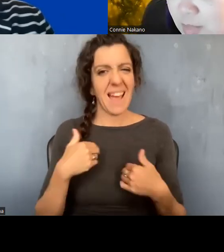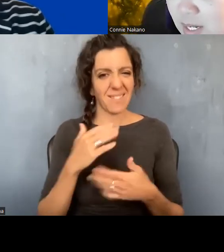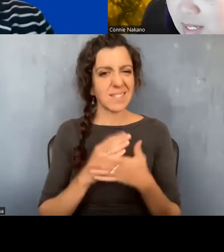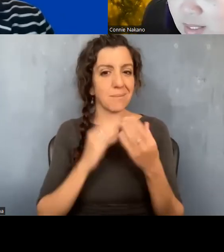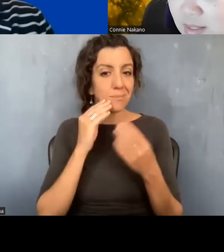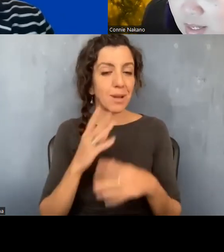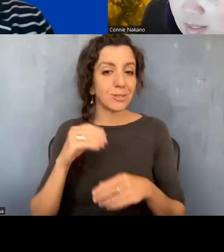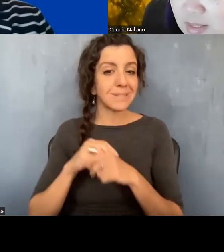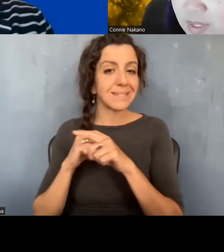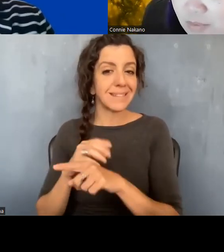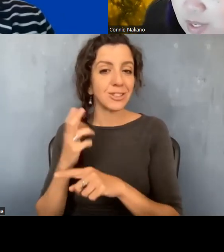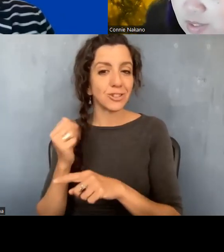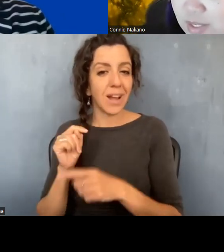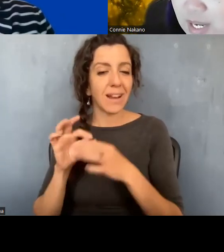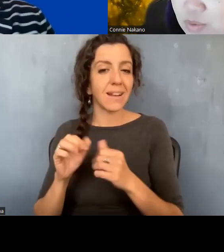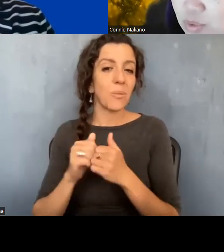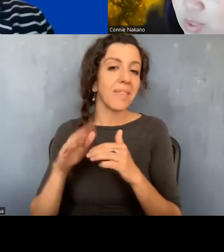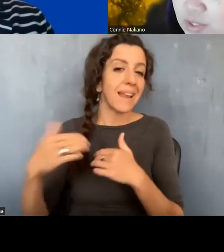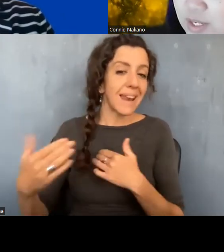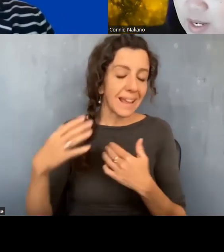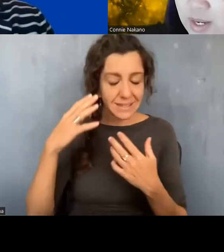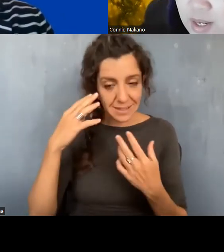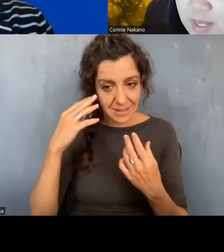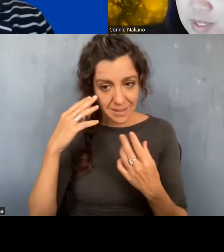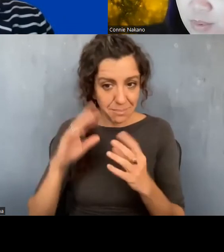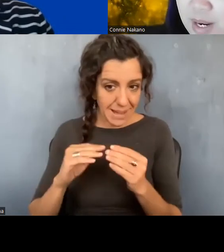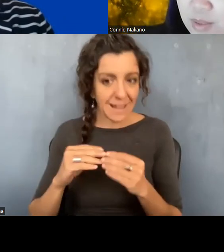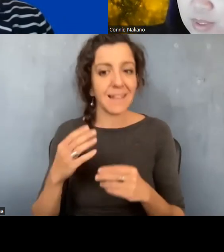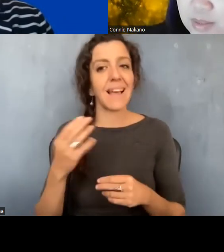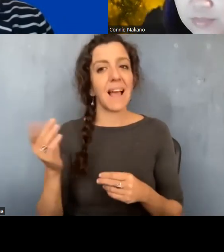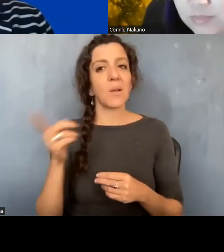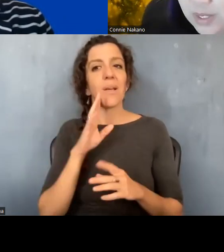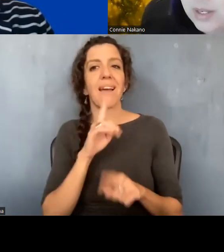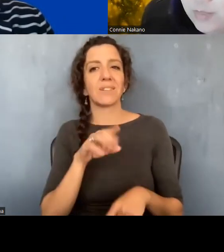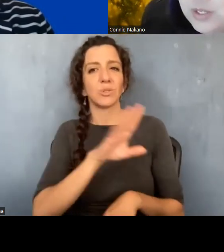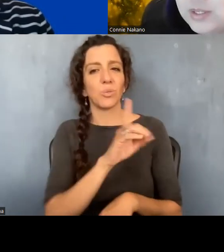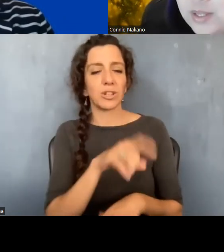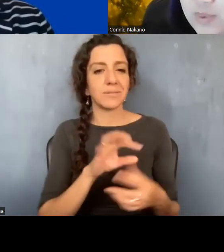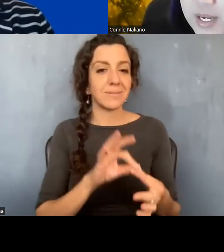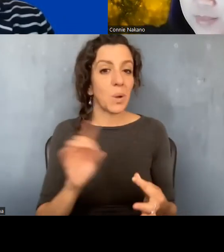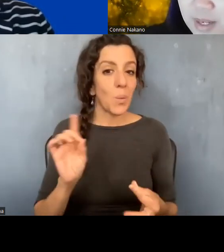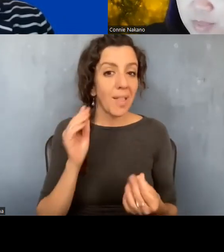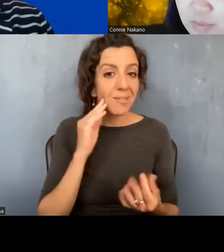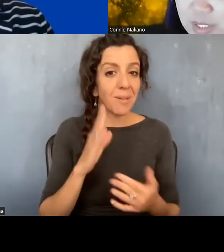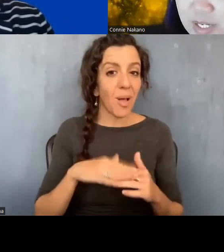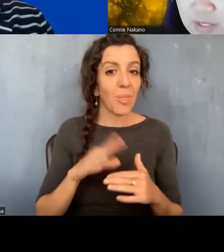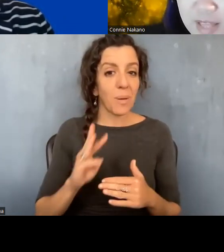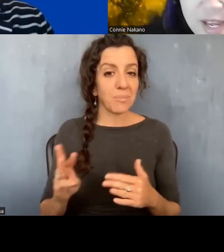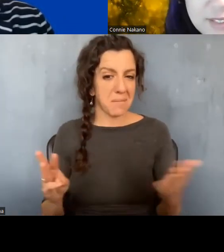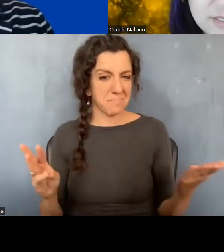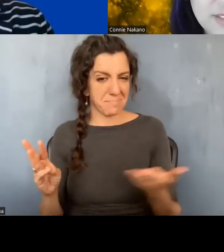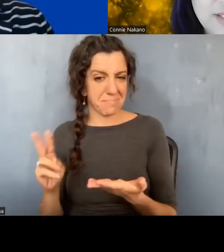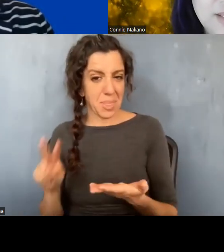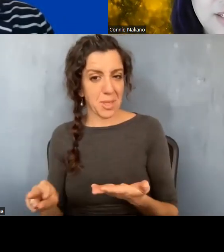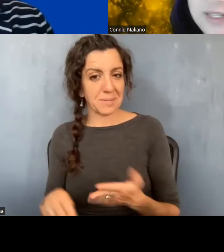their next meeting is and some of the information that I think answers your question about why there where the information is on the website. So if you want to take a look at